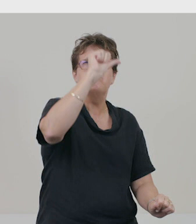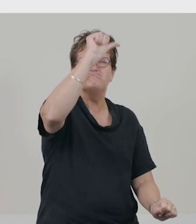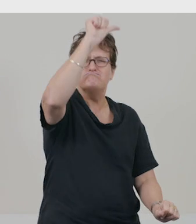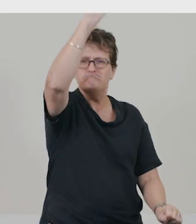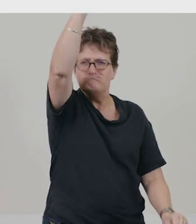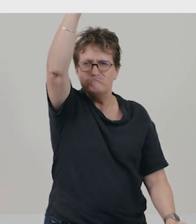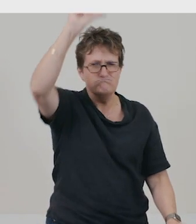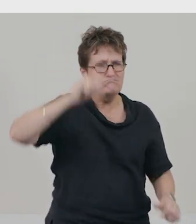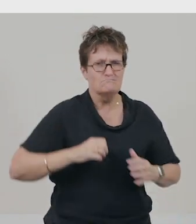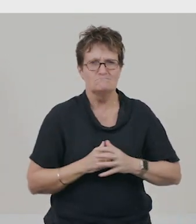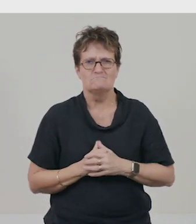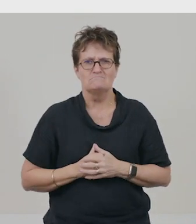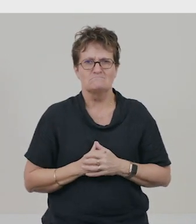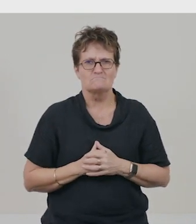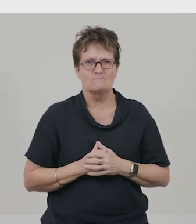us."